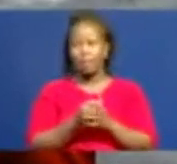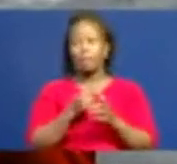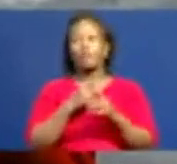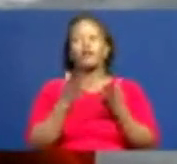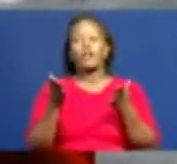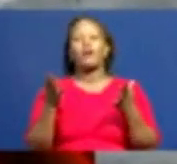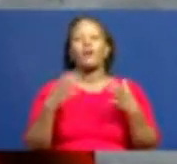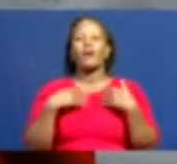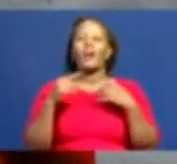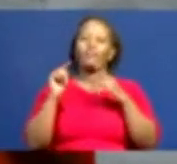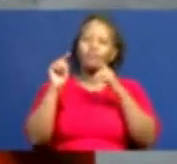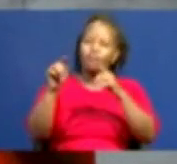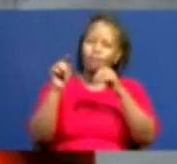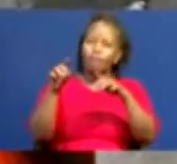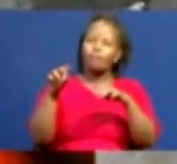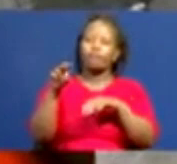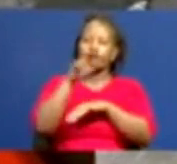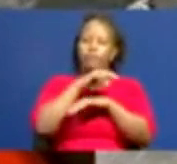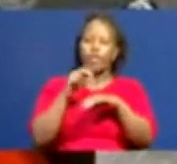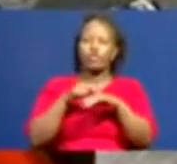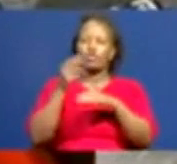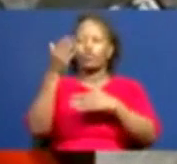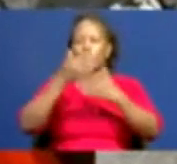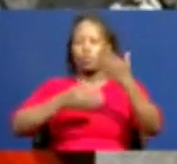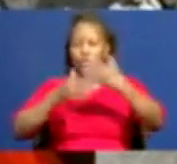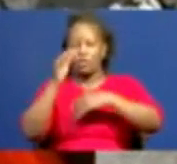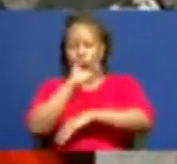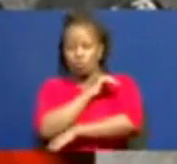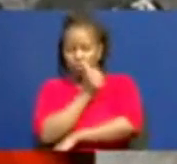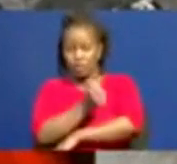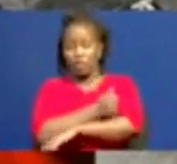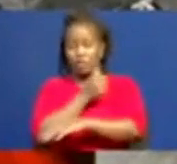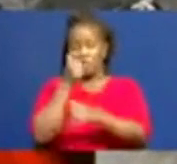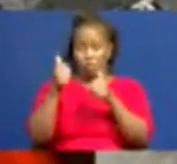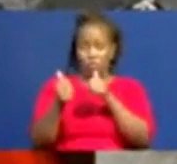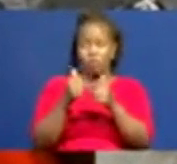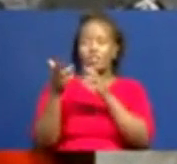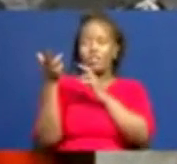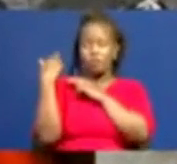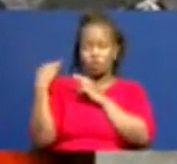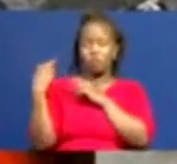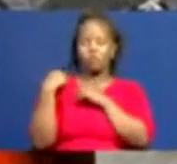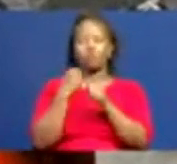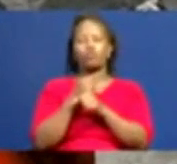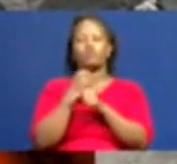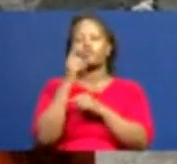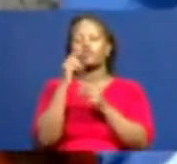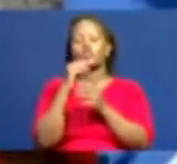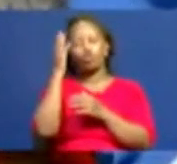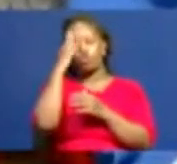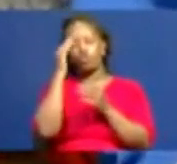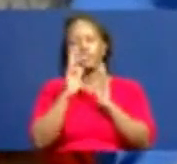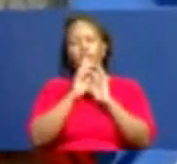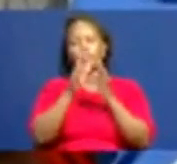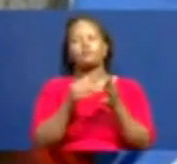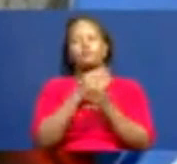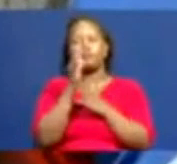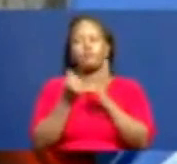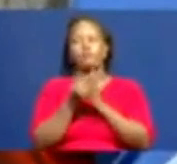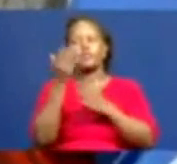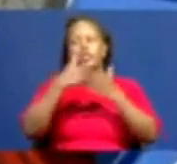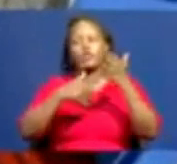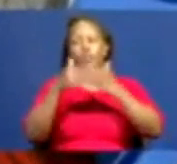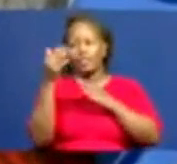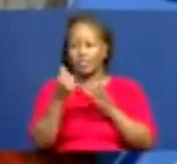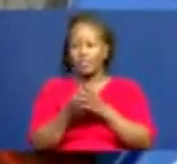pointed a finger at the National Construction Authority, which is mandated to keep a register of all construction works happening across the country. Tukianza kujenga kitu